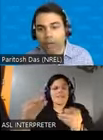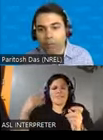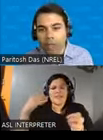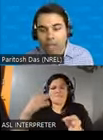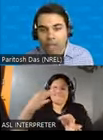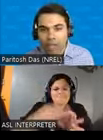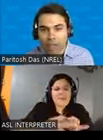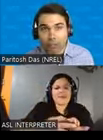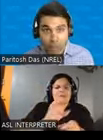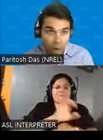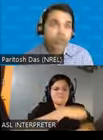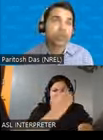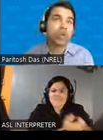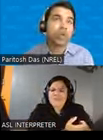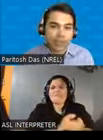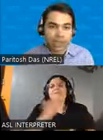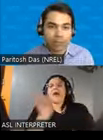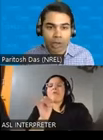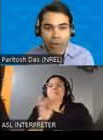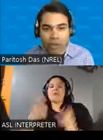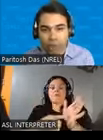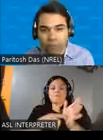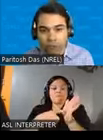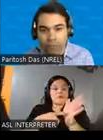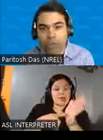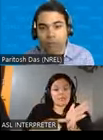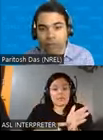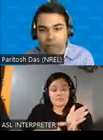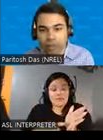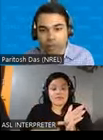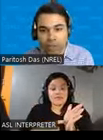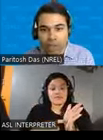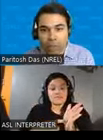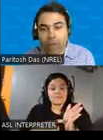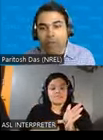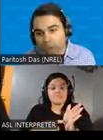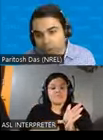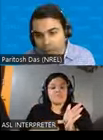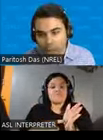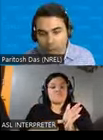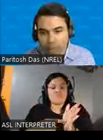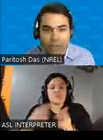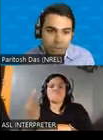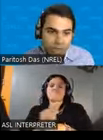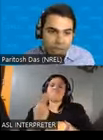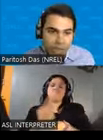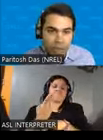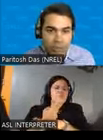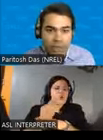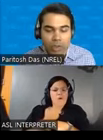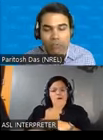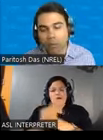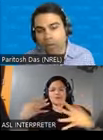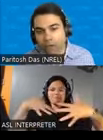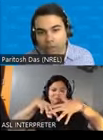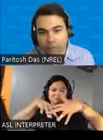come up, and also in the same granularity of municipal regions. We'll also incorporate updated temperature data that will come